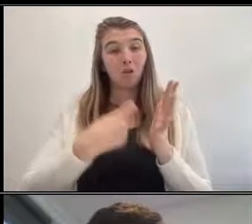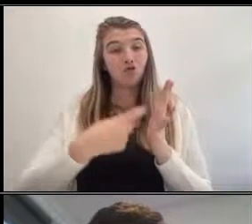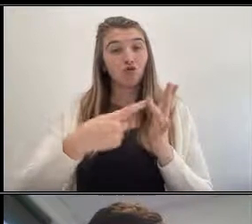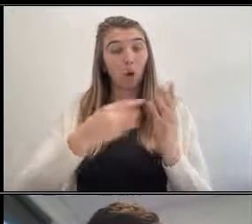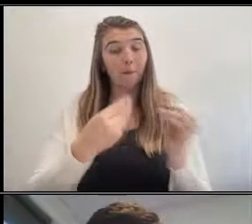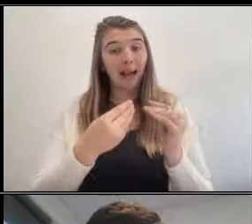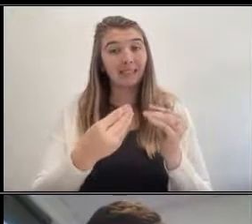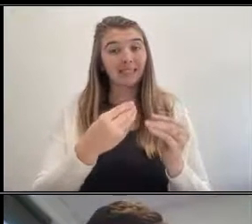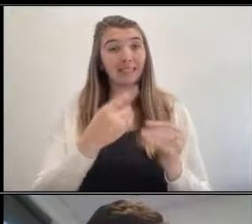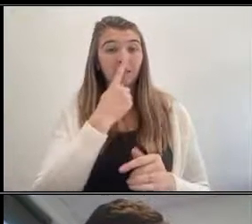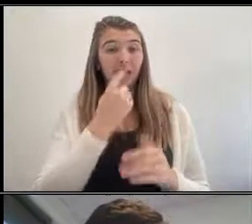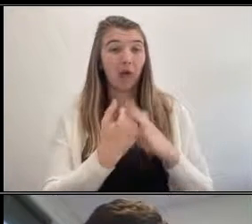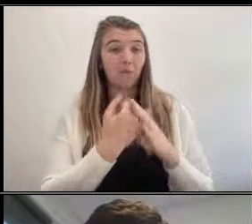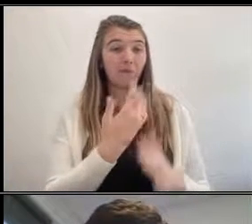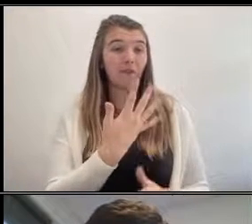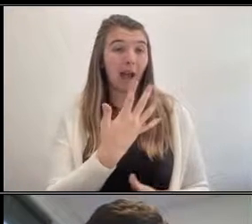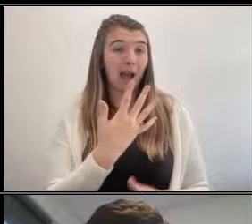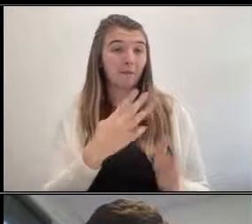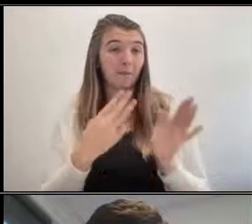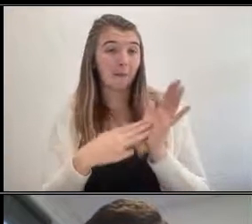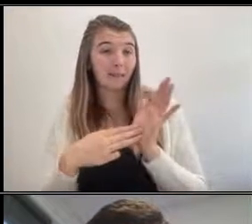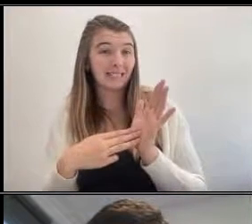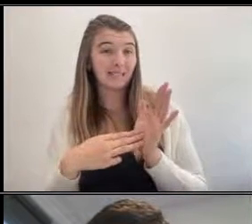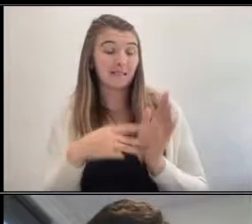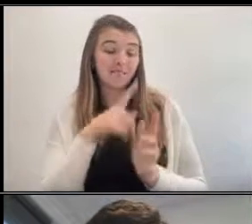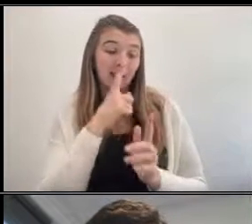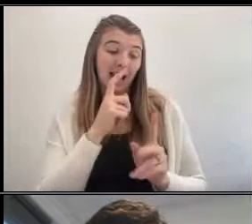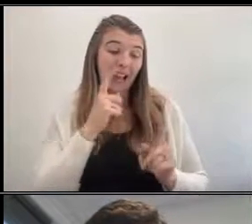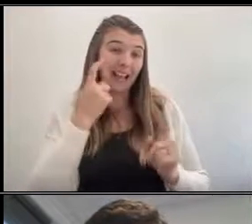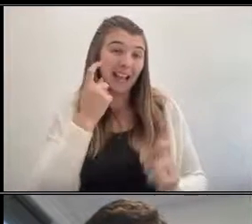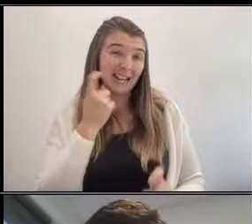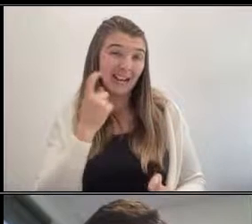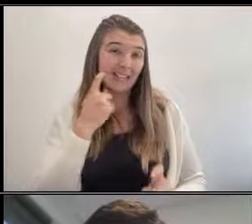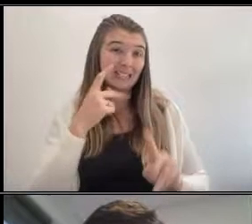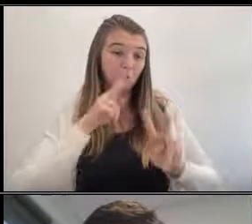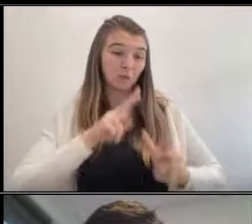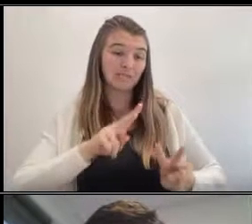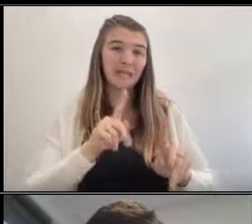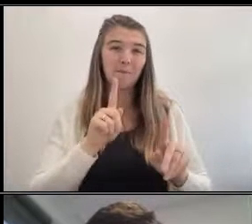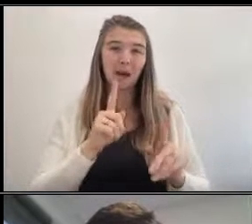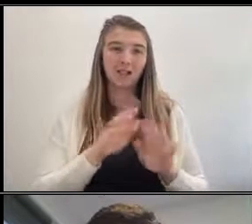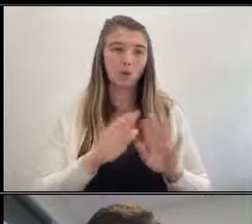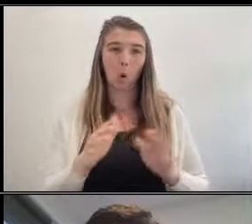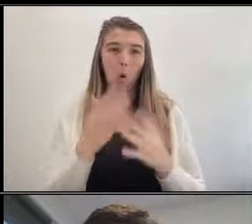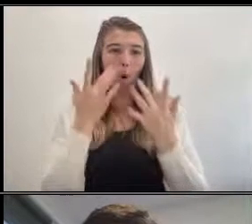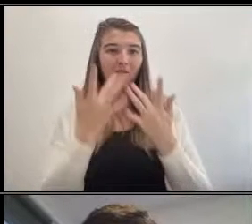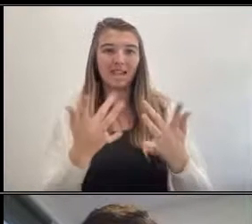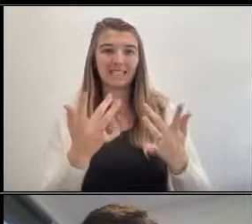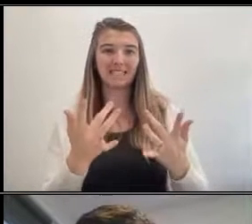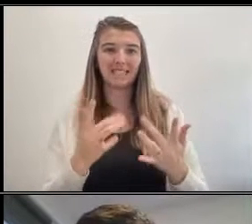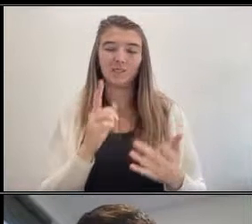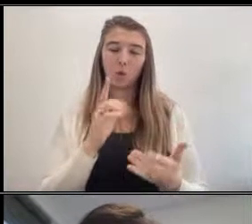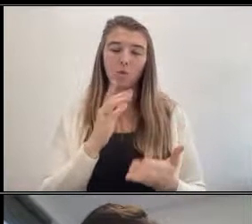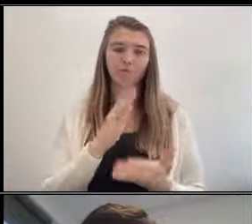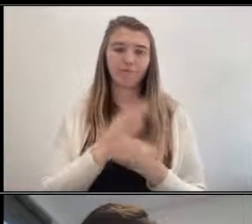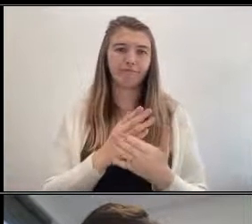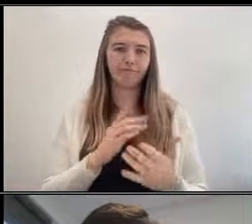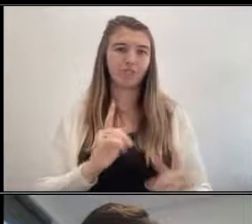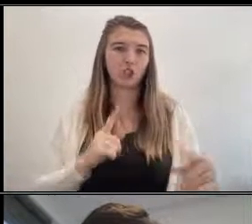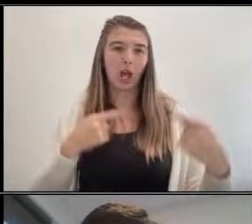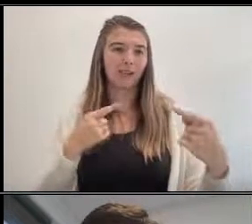but at the same time, it's not something that obvious. So it is indeed a challenge. Therefore, that's why it's